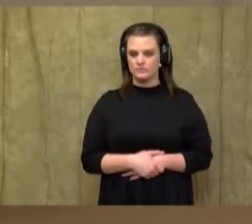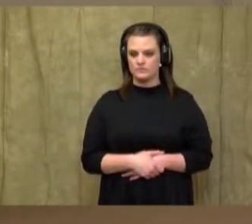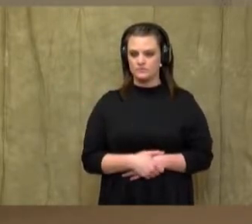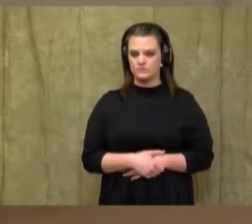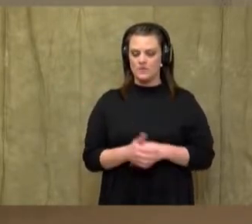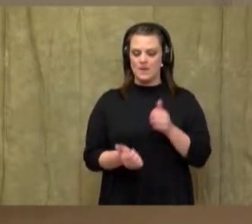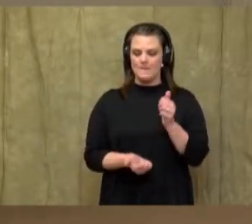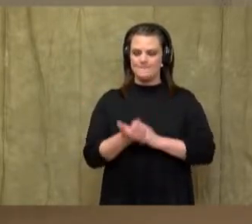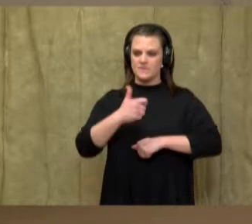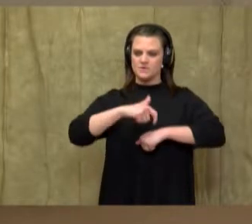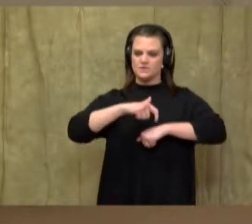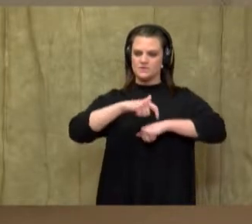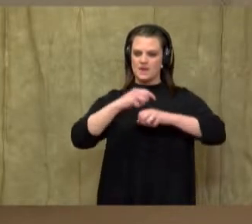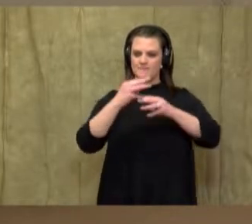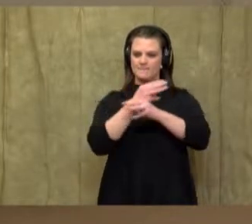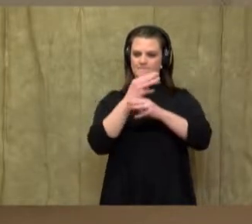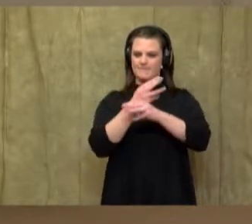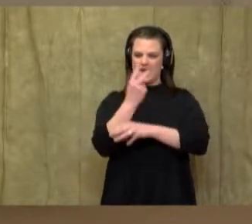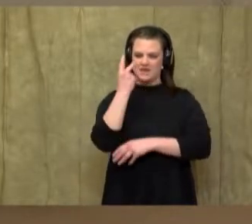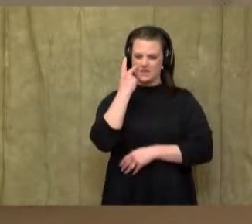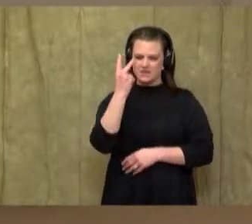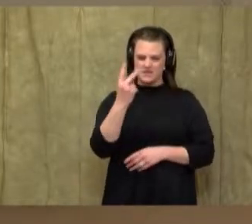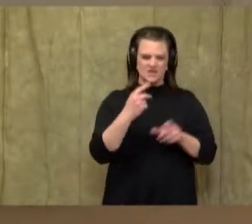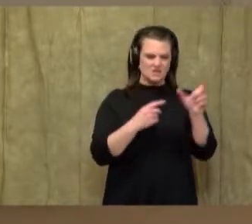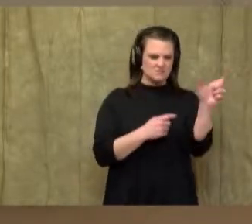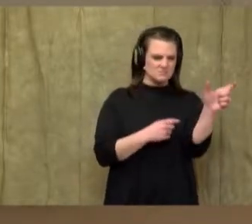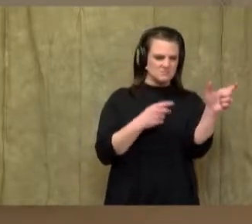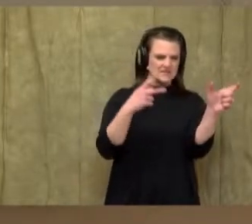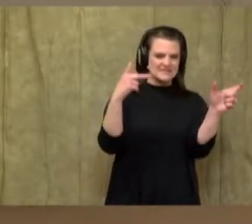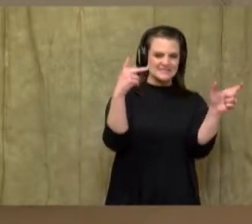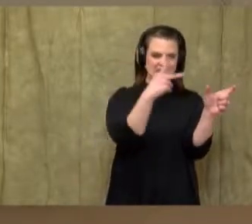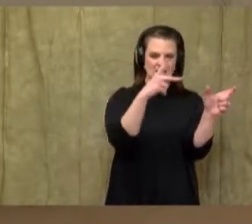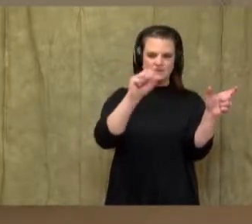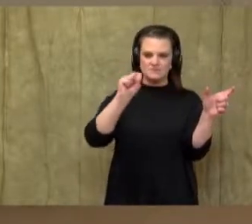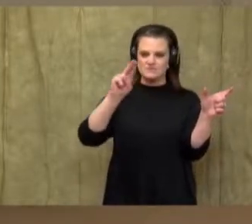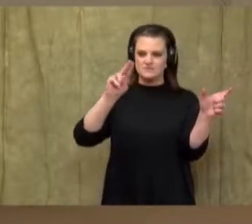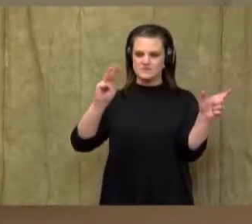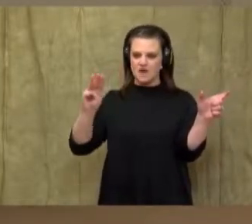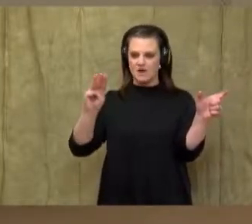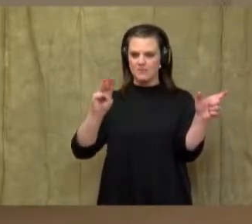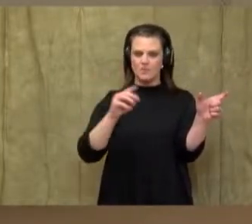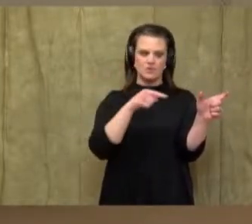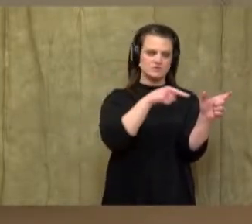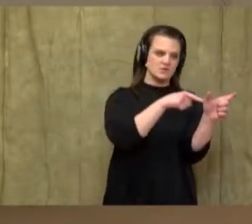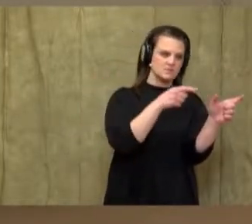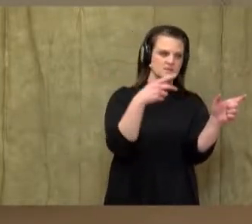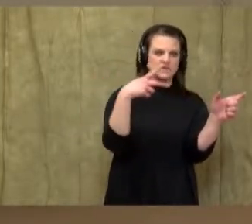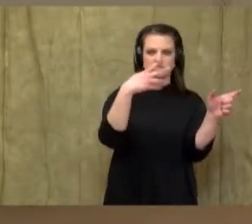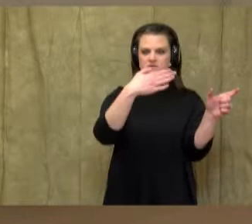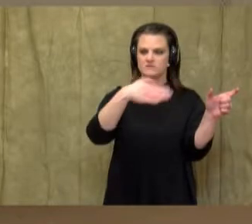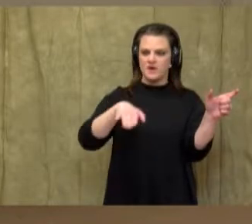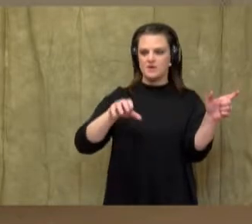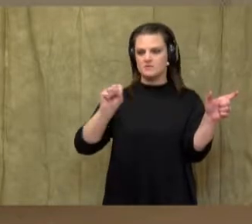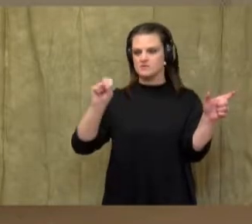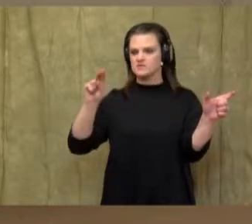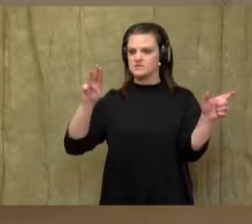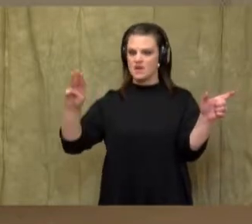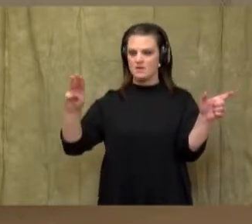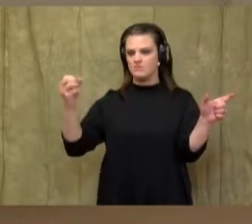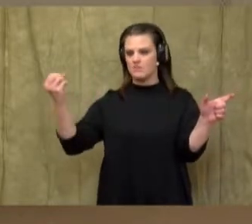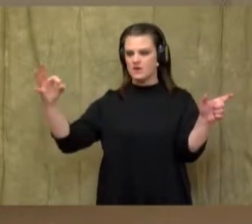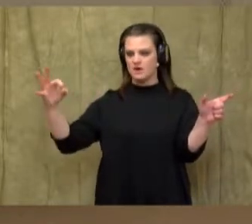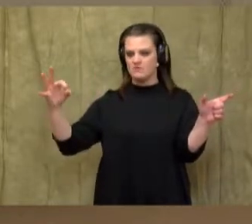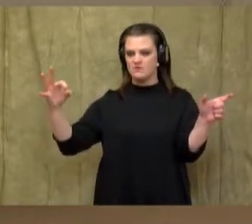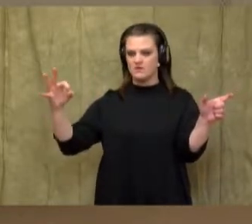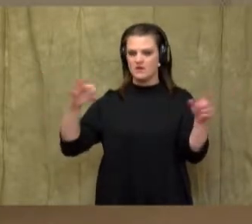see something times the sum of or something divided by the sum